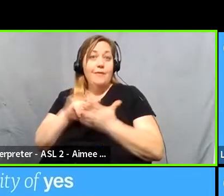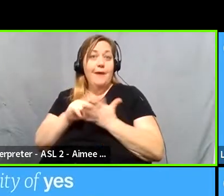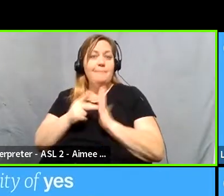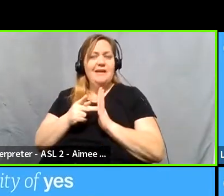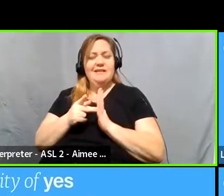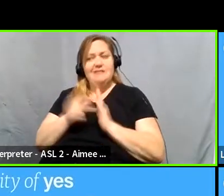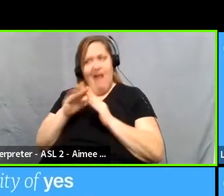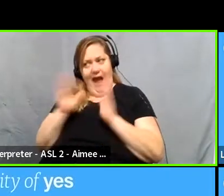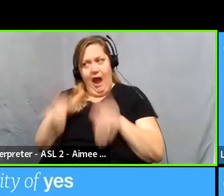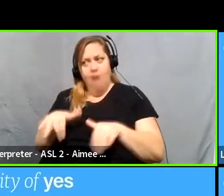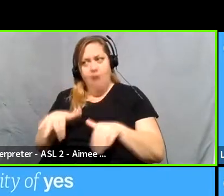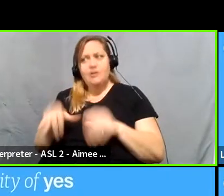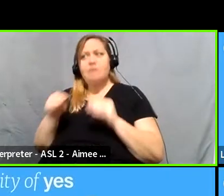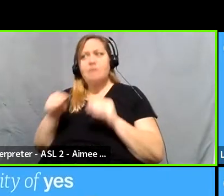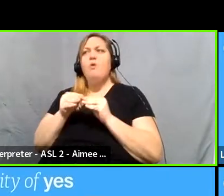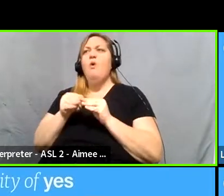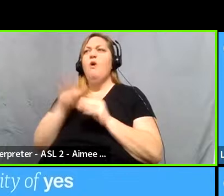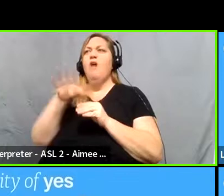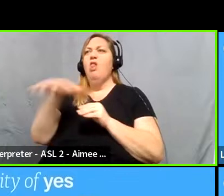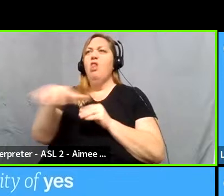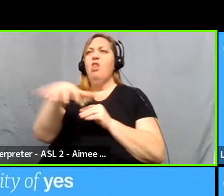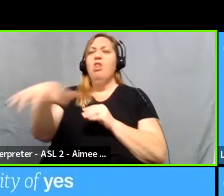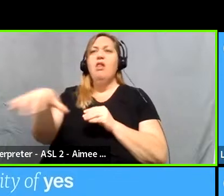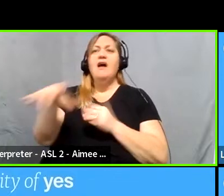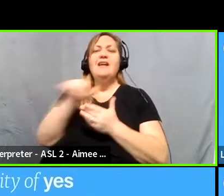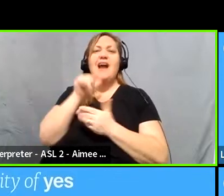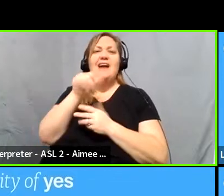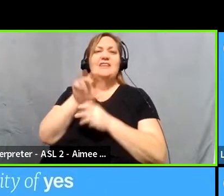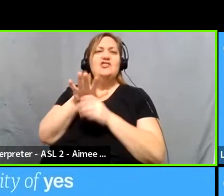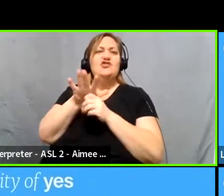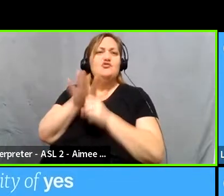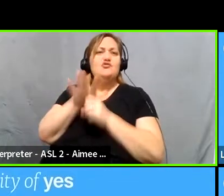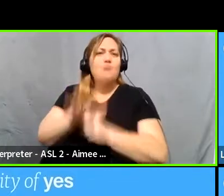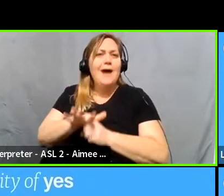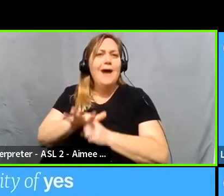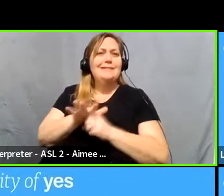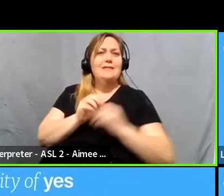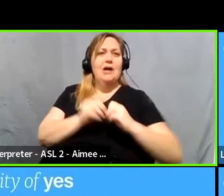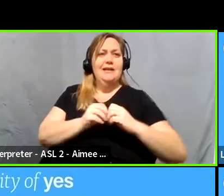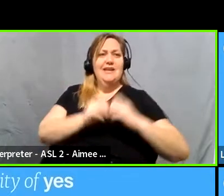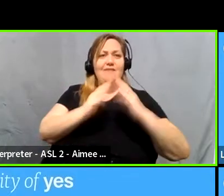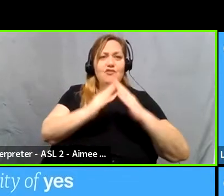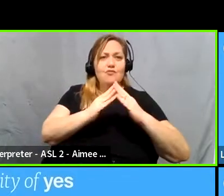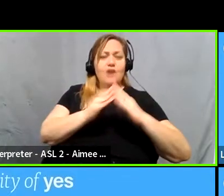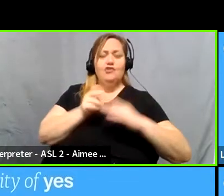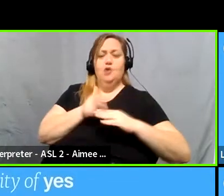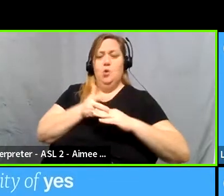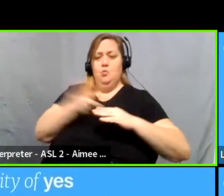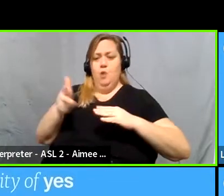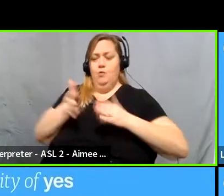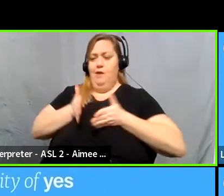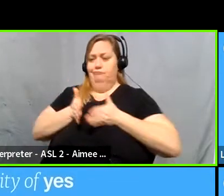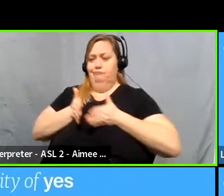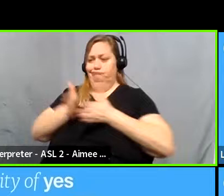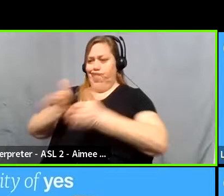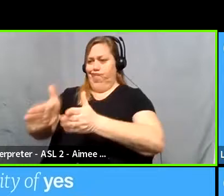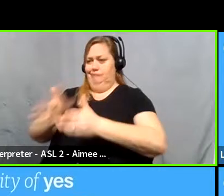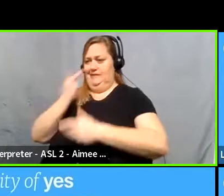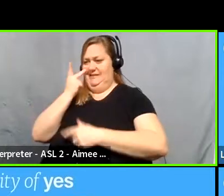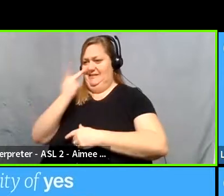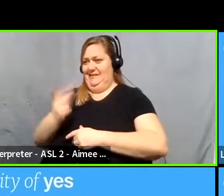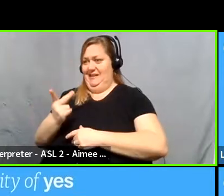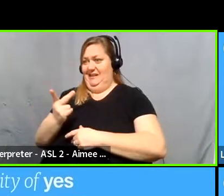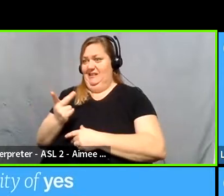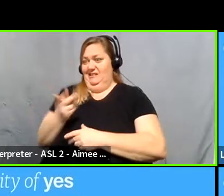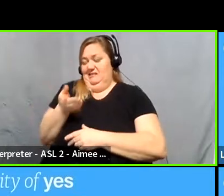bit of housing in every neighborhood means there will not be the kind of stress on infrastructure or roadways that you might see if you were to add a significant